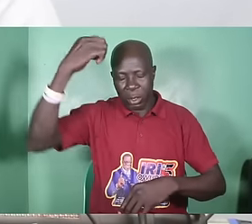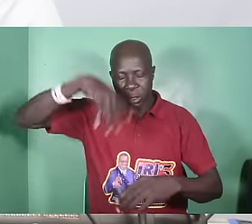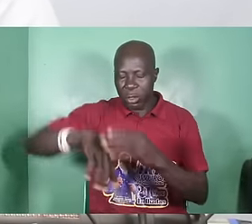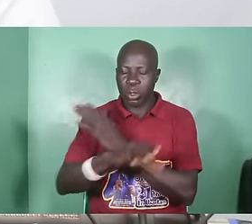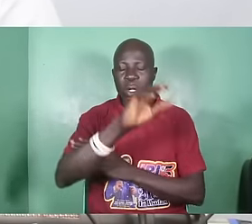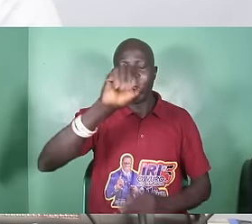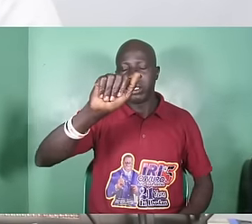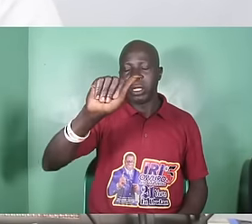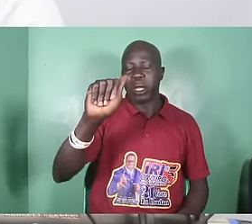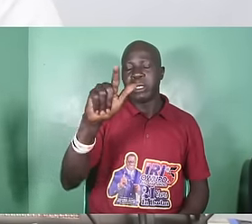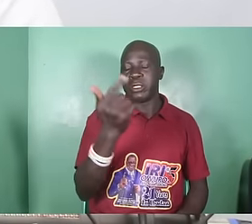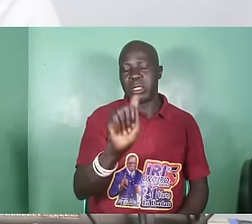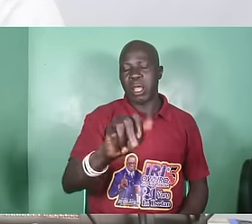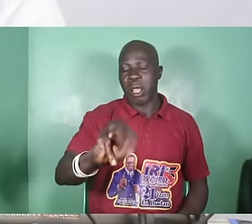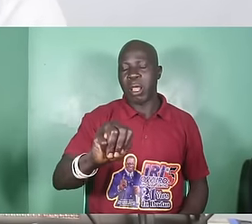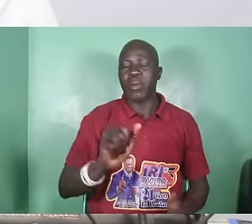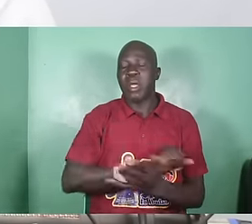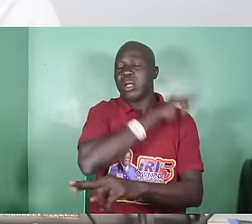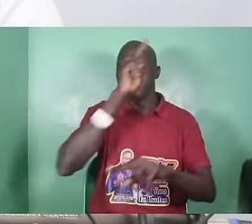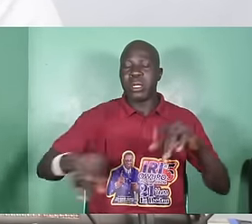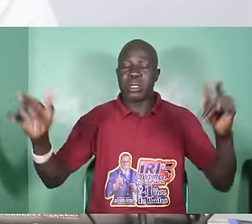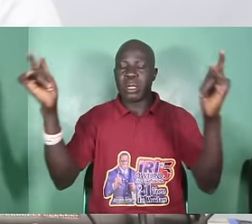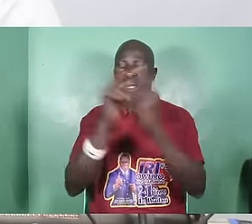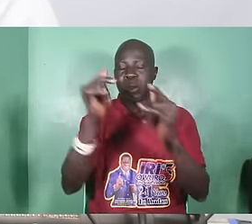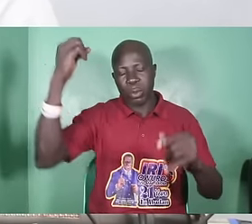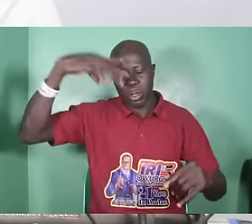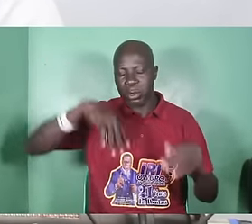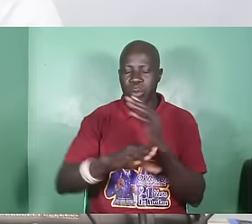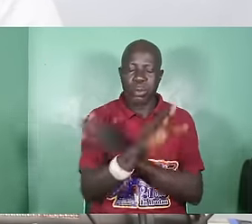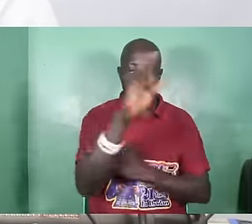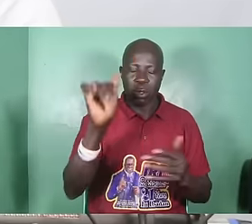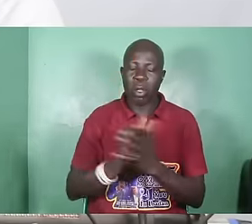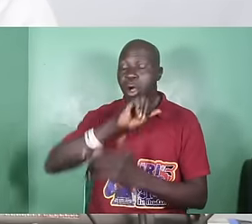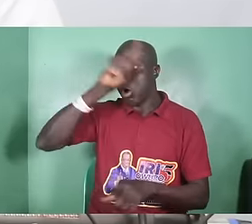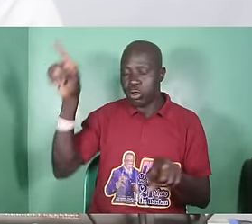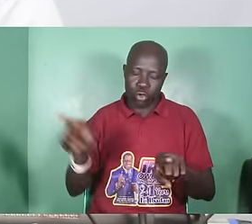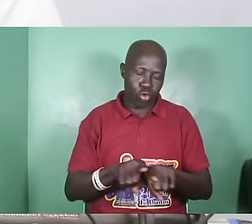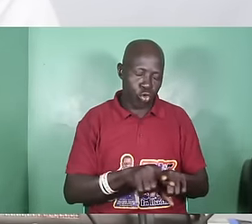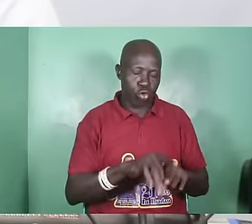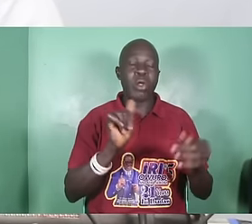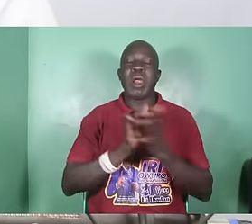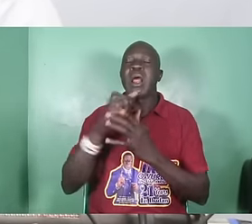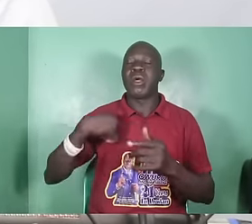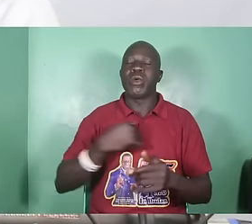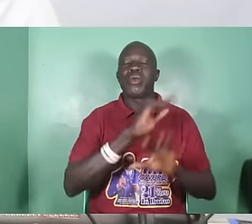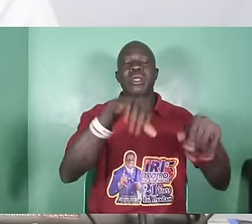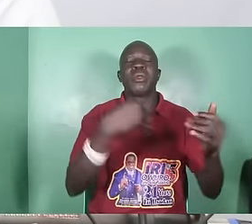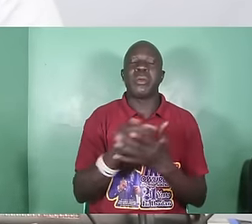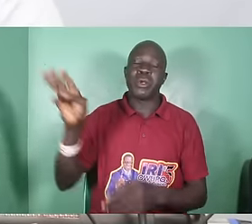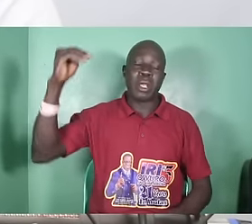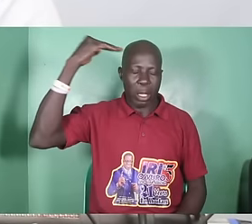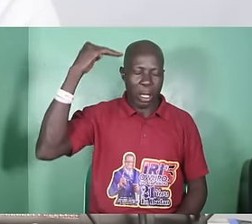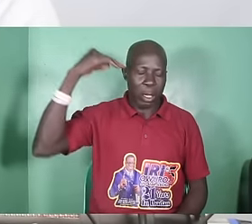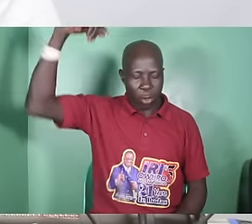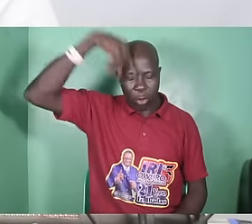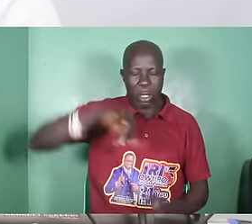of God. In Shagal. National Camp. National Camp. By grace of God. Also. We'll give them